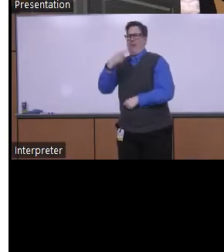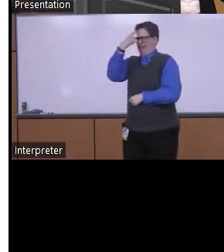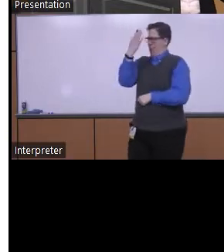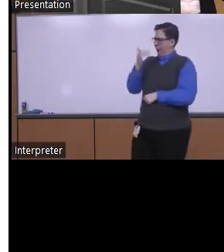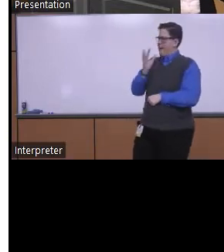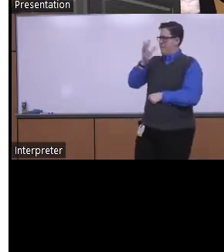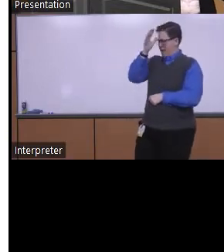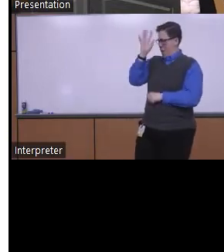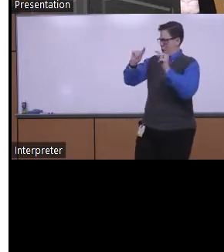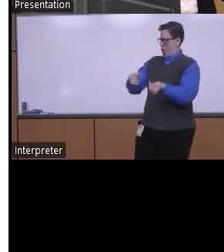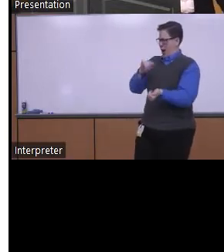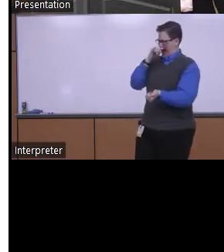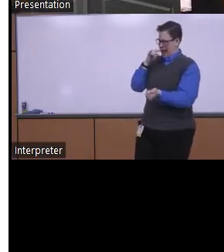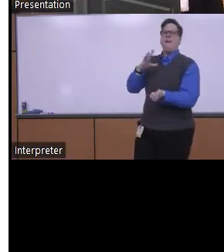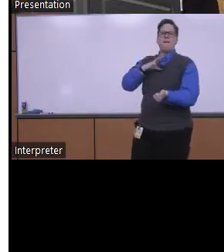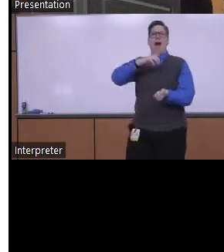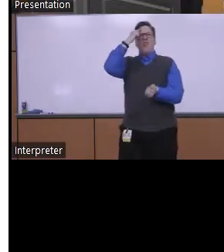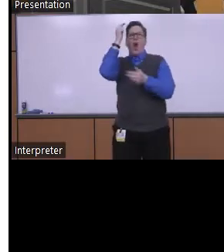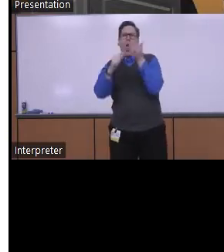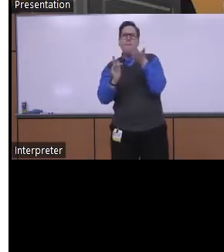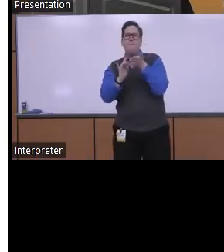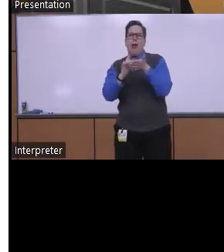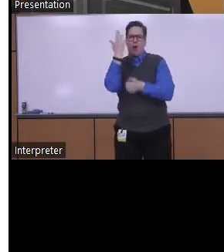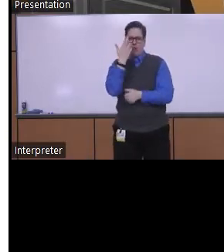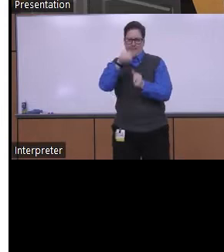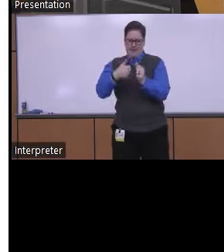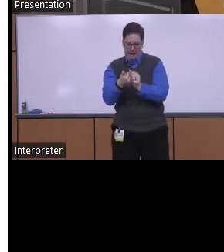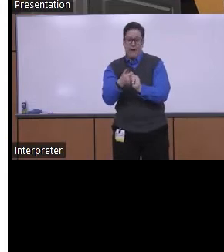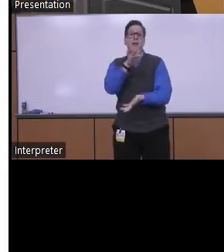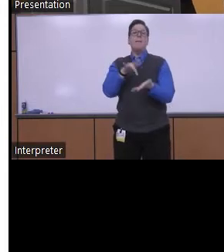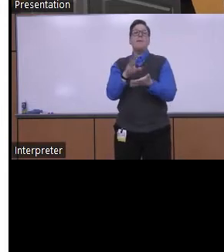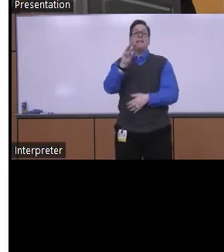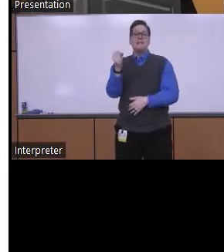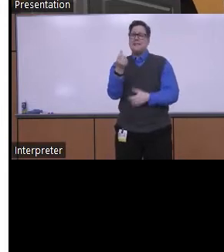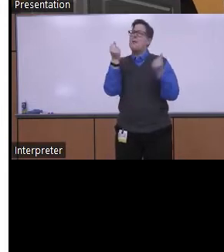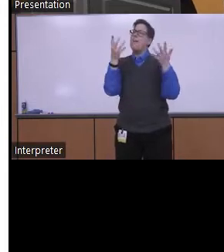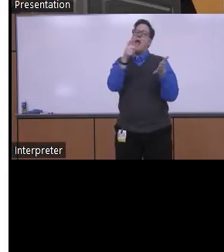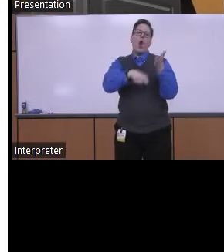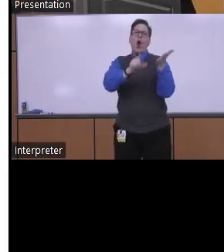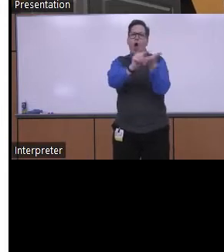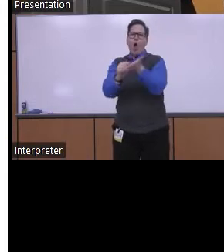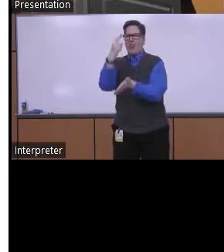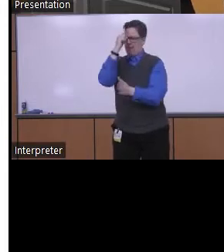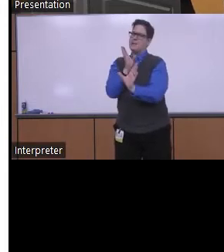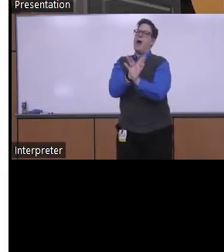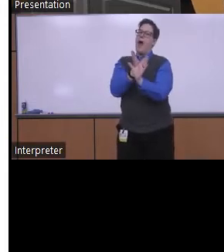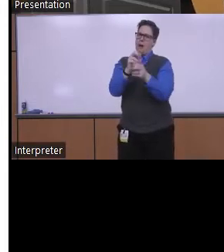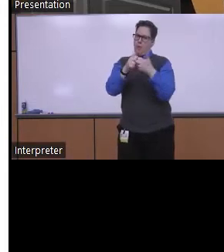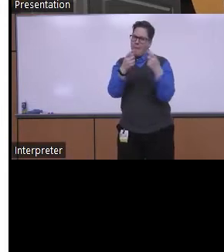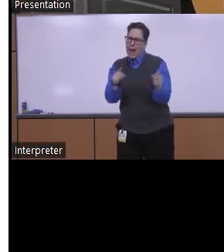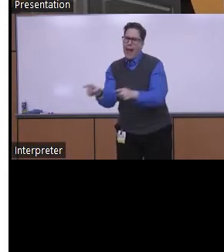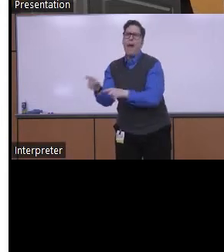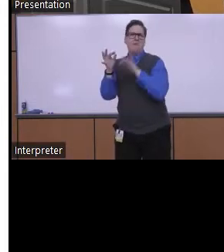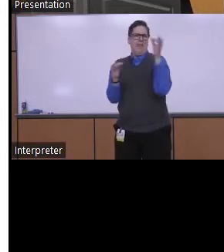deliberate injury of innocent children. In the mid to late 1960s, numerous academic articles suggested psychological mechanisms